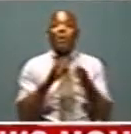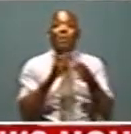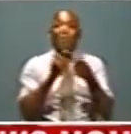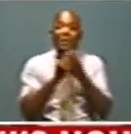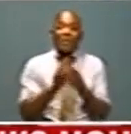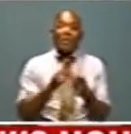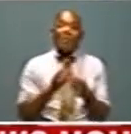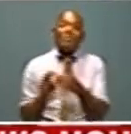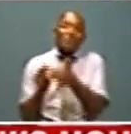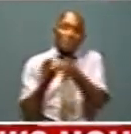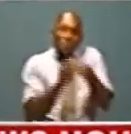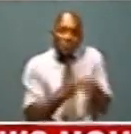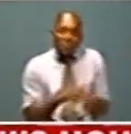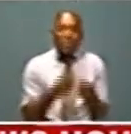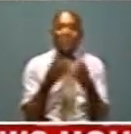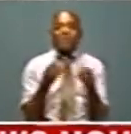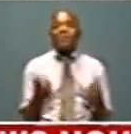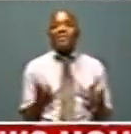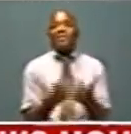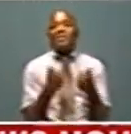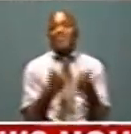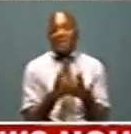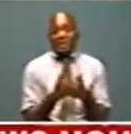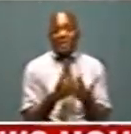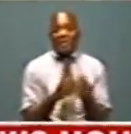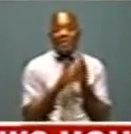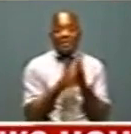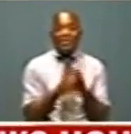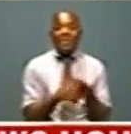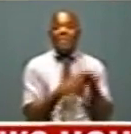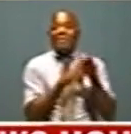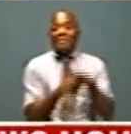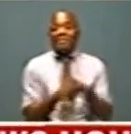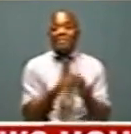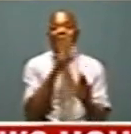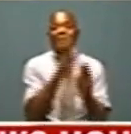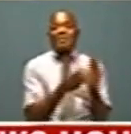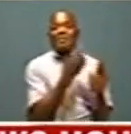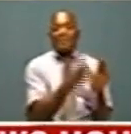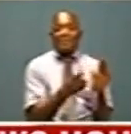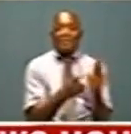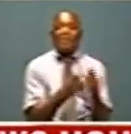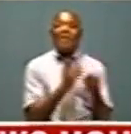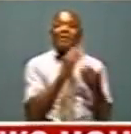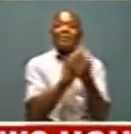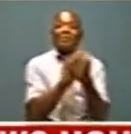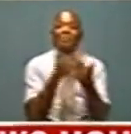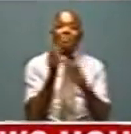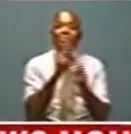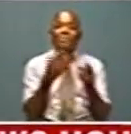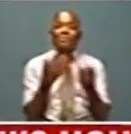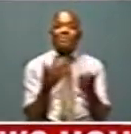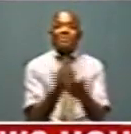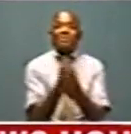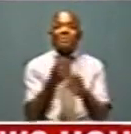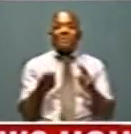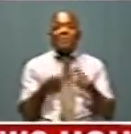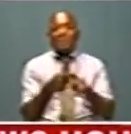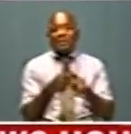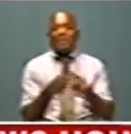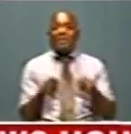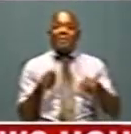must collaborate to address challenges such as stigma and discrimination to prevent new infections. We